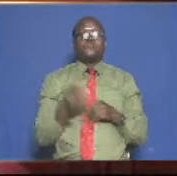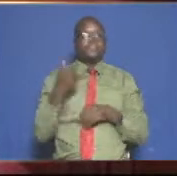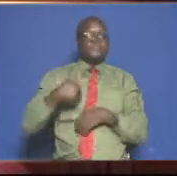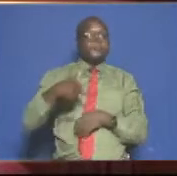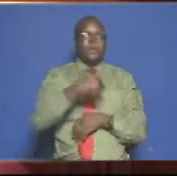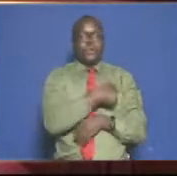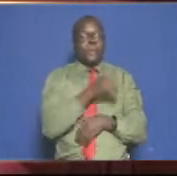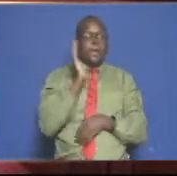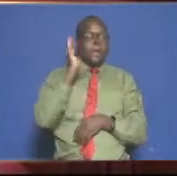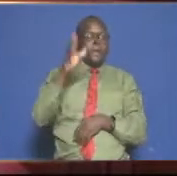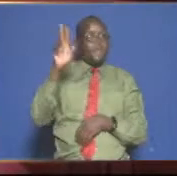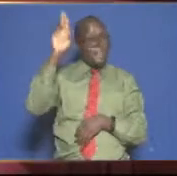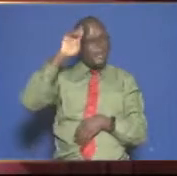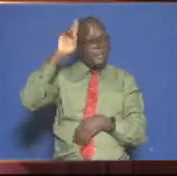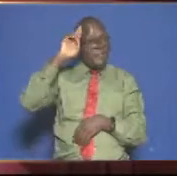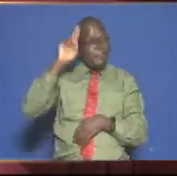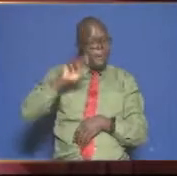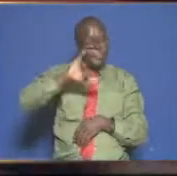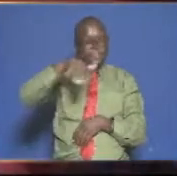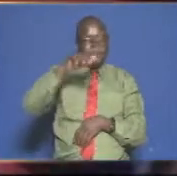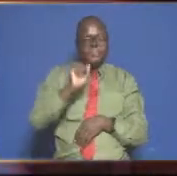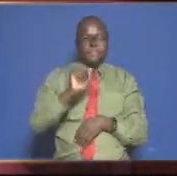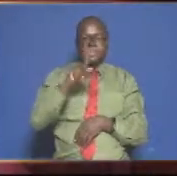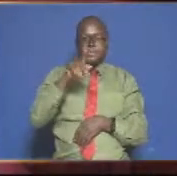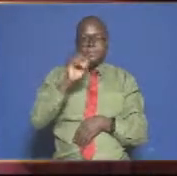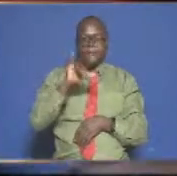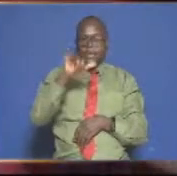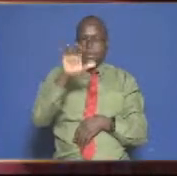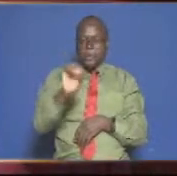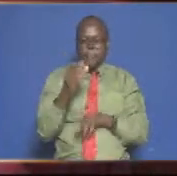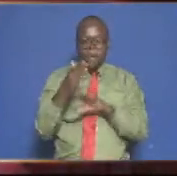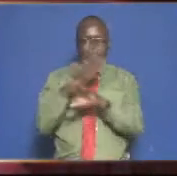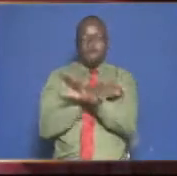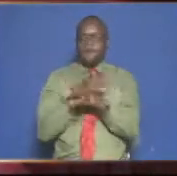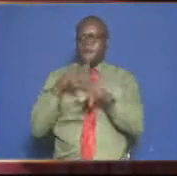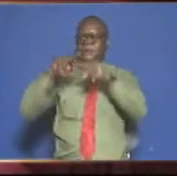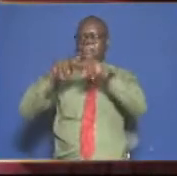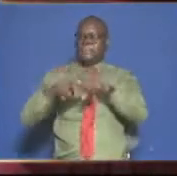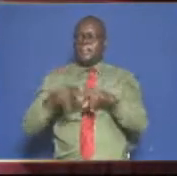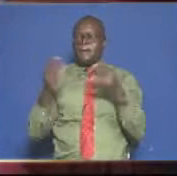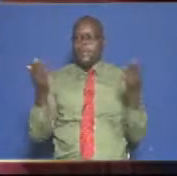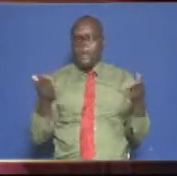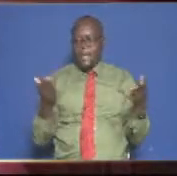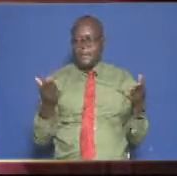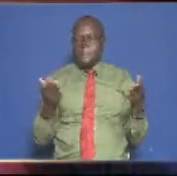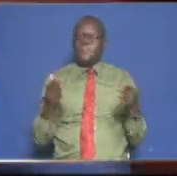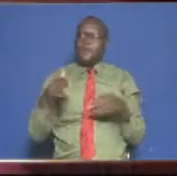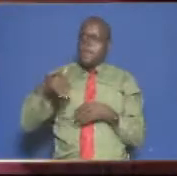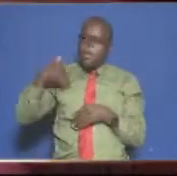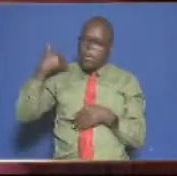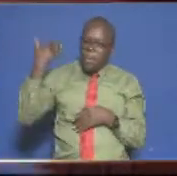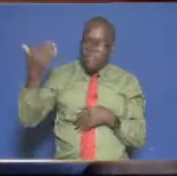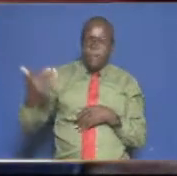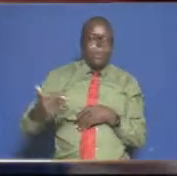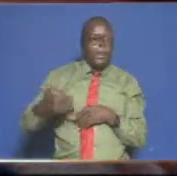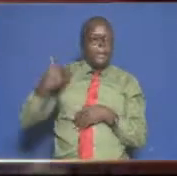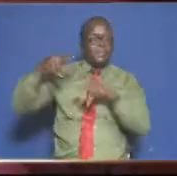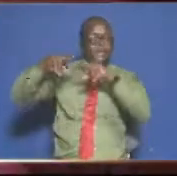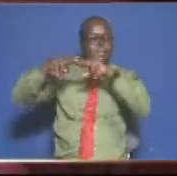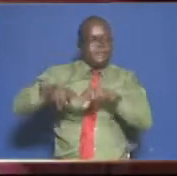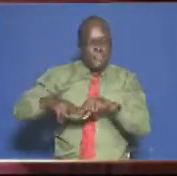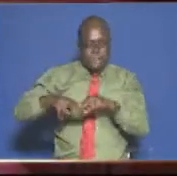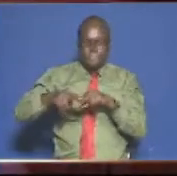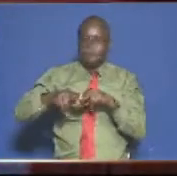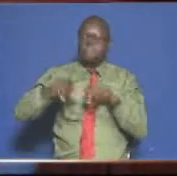will remember Jakoyo's contribution. He was sitting around here. Jakoyo was consistently sitting on this